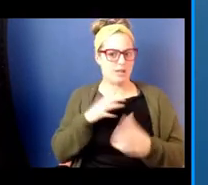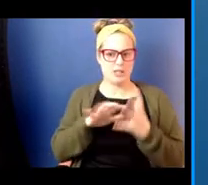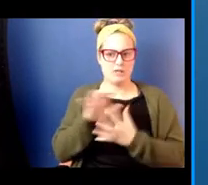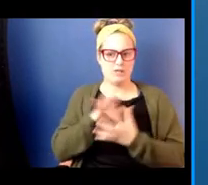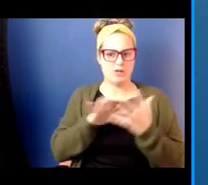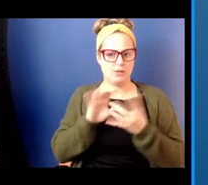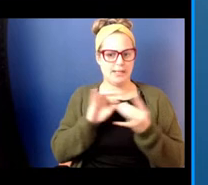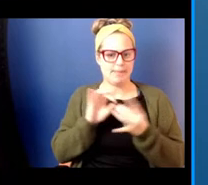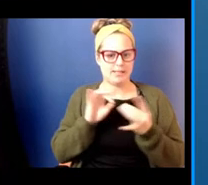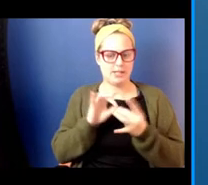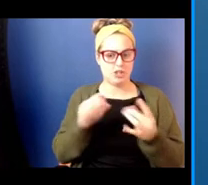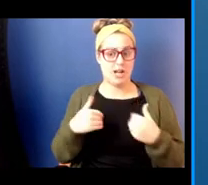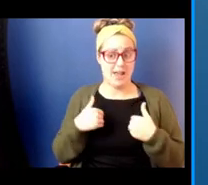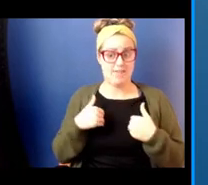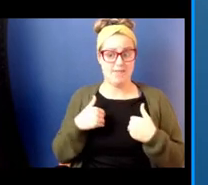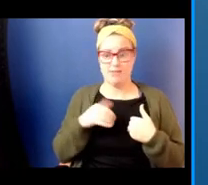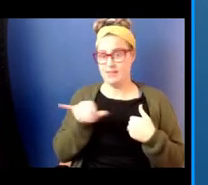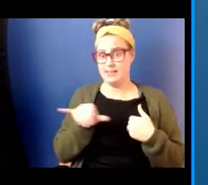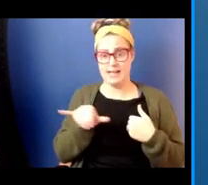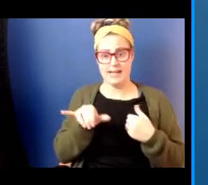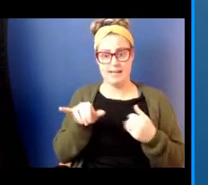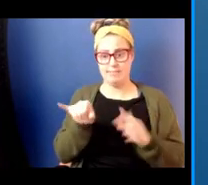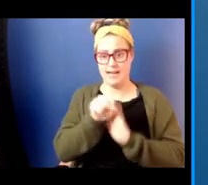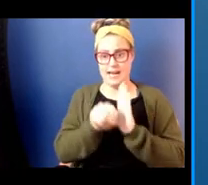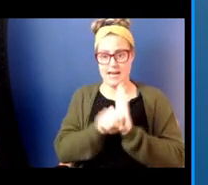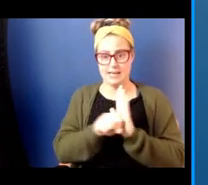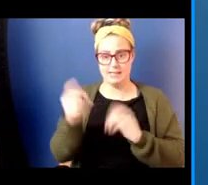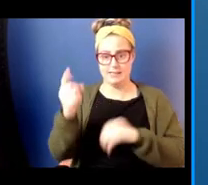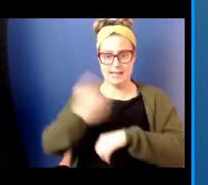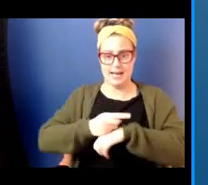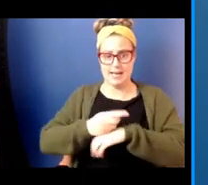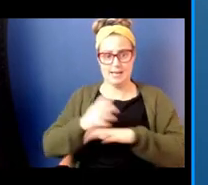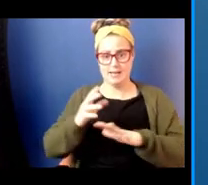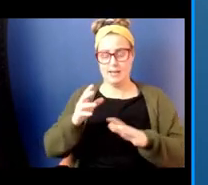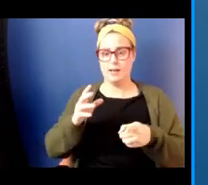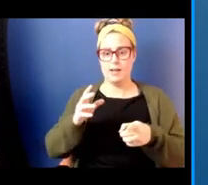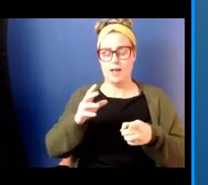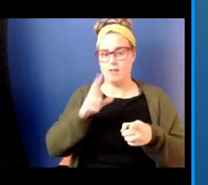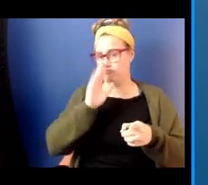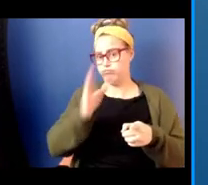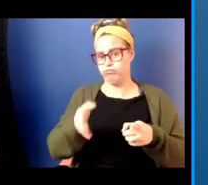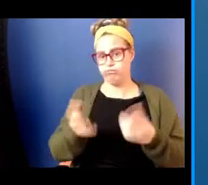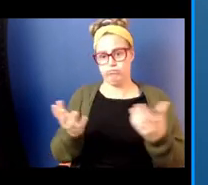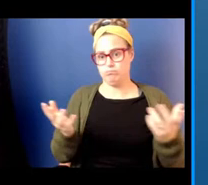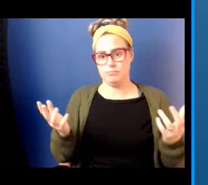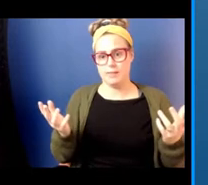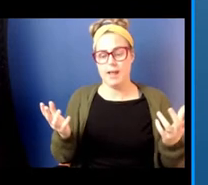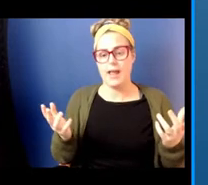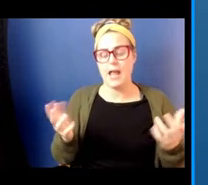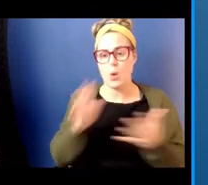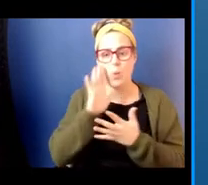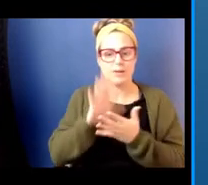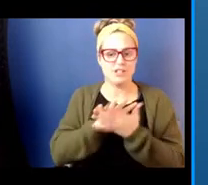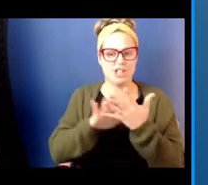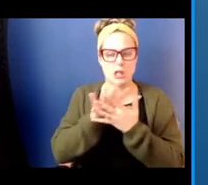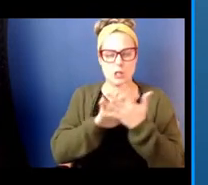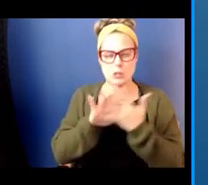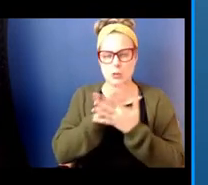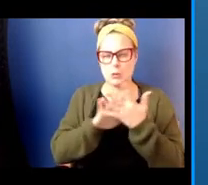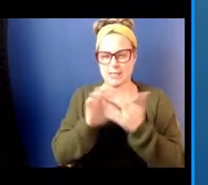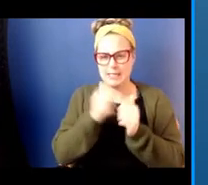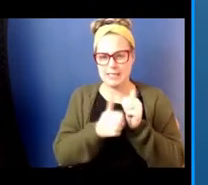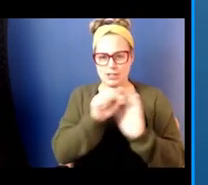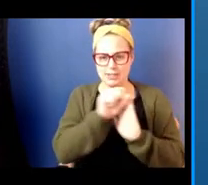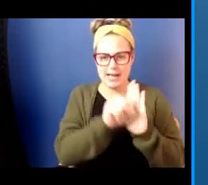frankly and it may dilute the importance of each of the states because they will be in a constant comparison